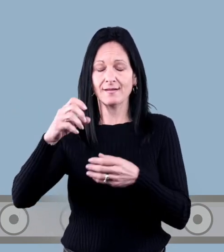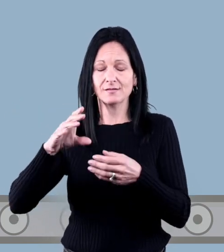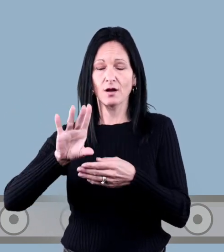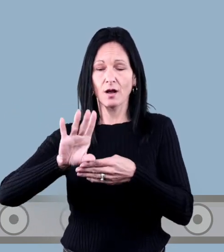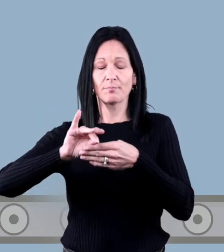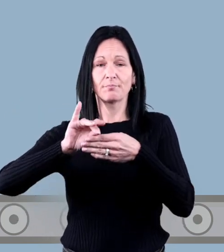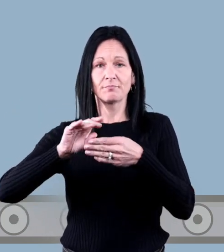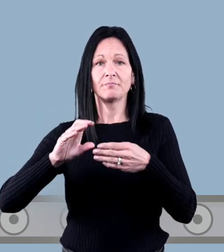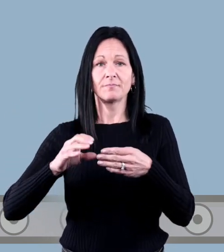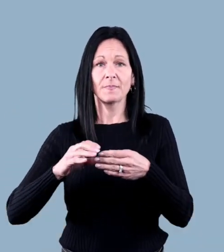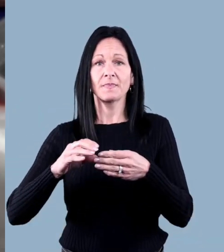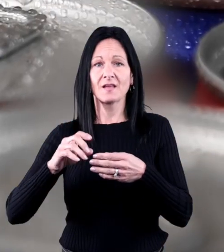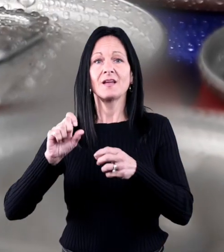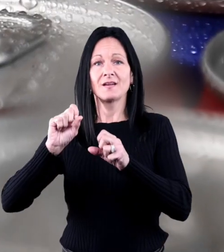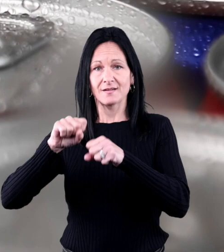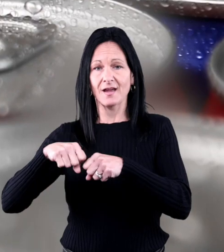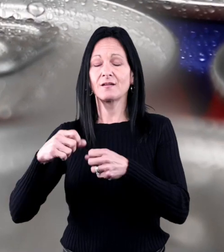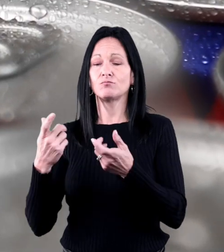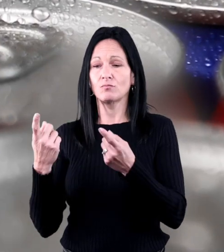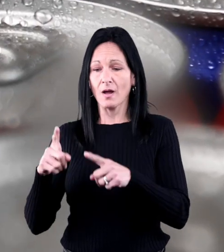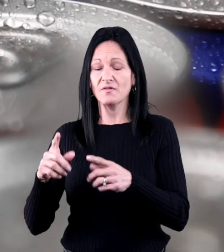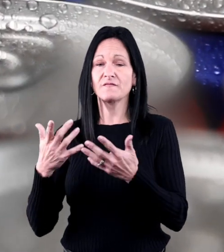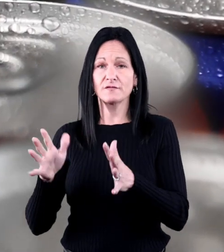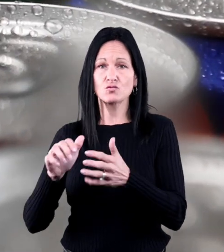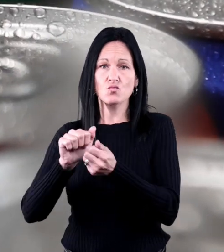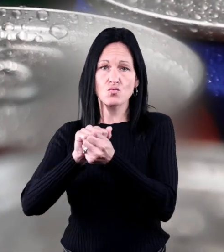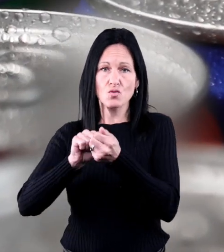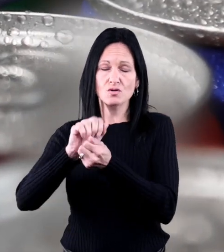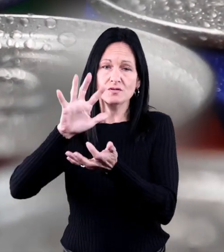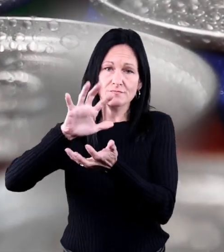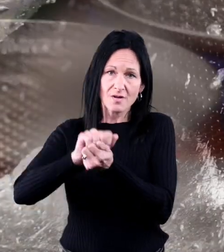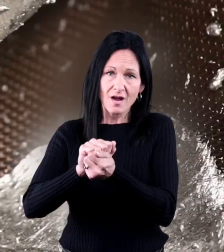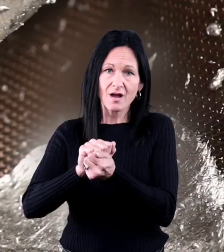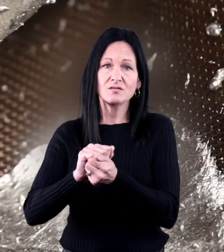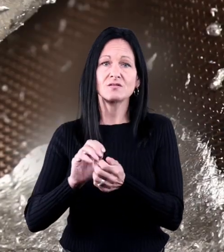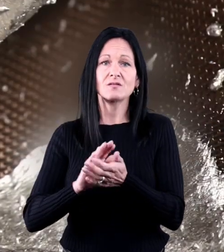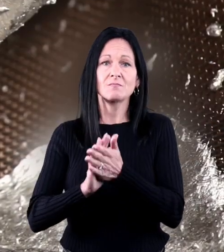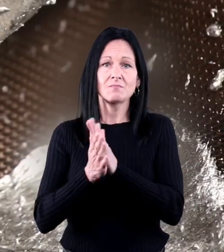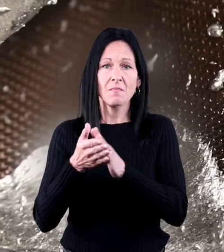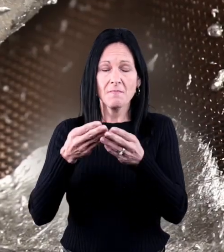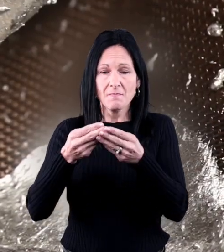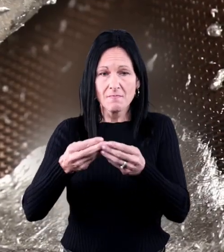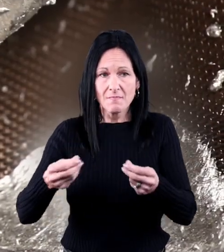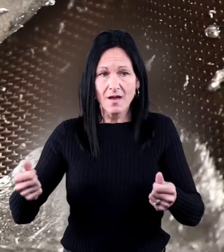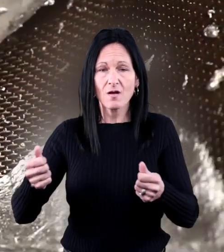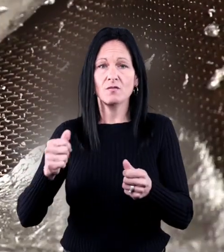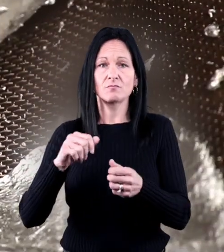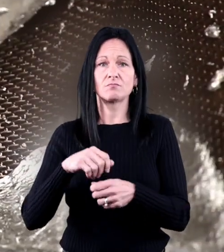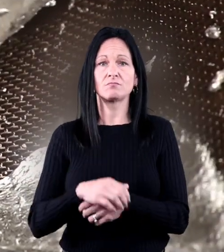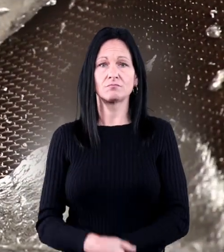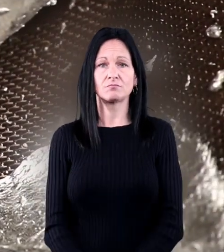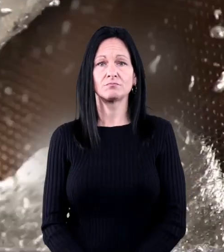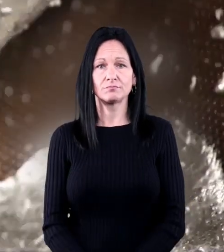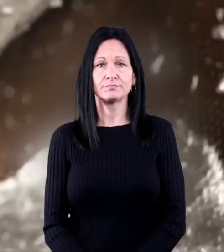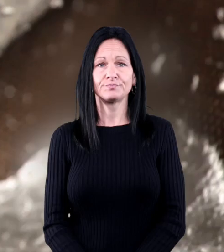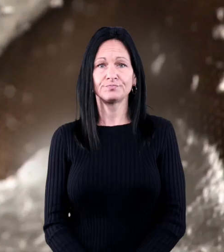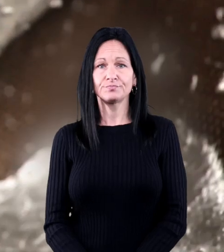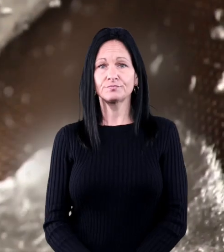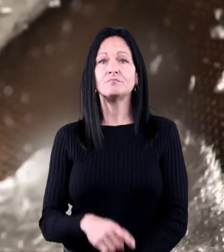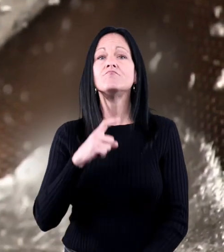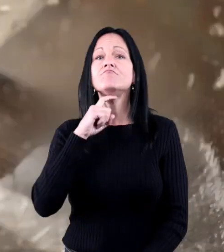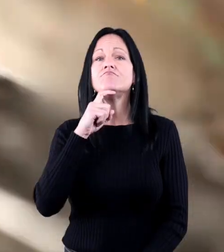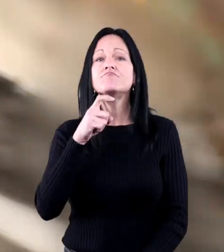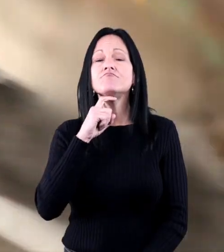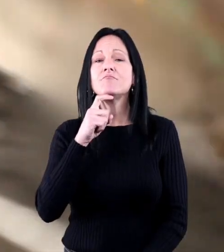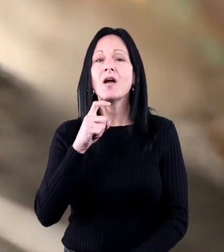types of cans, and then they are washed and smashed. After that, the cans are melted down in a hot furnace,